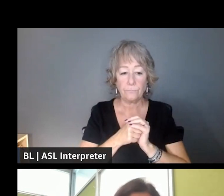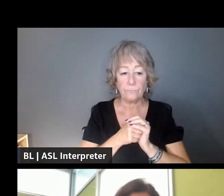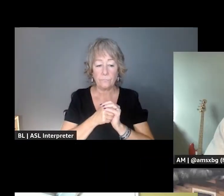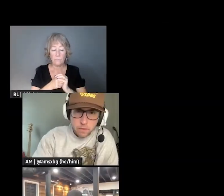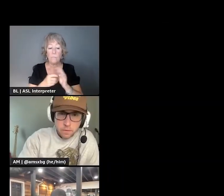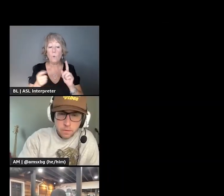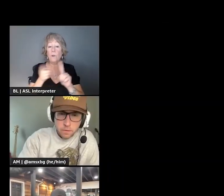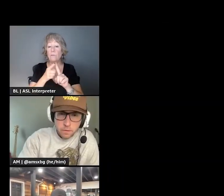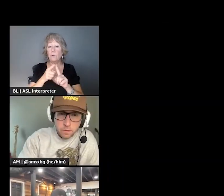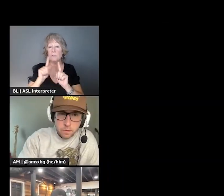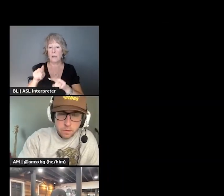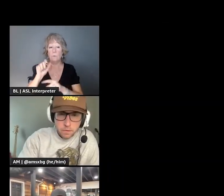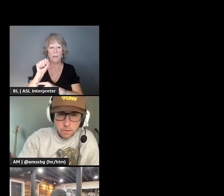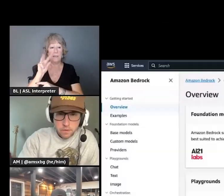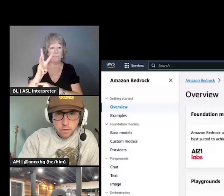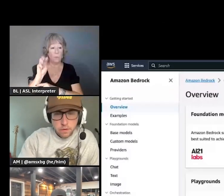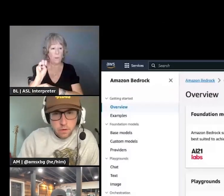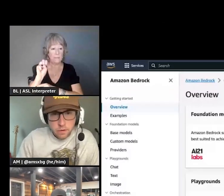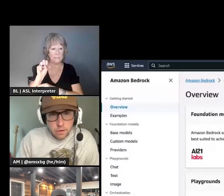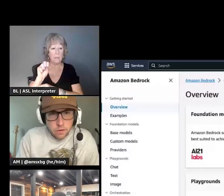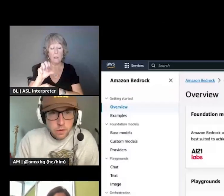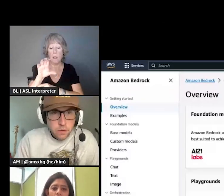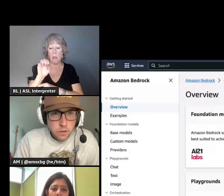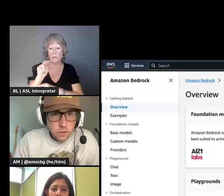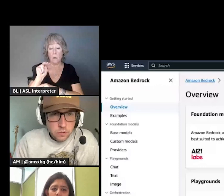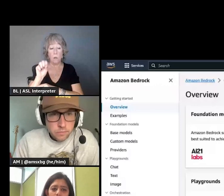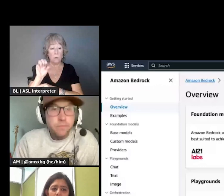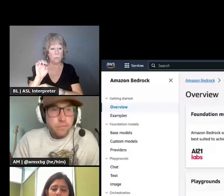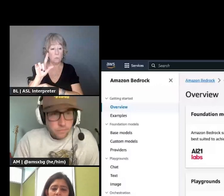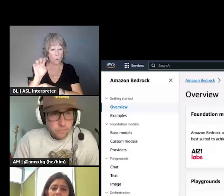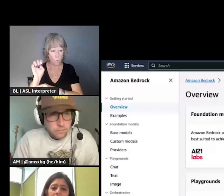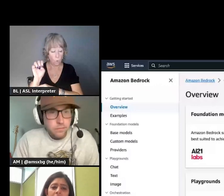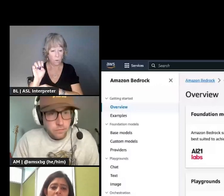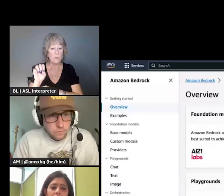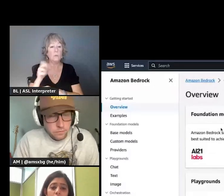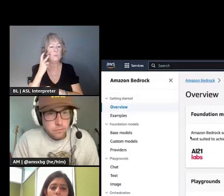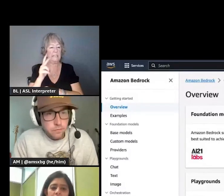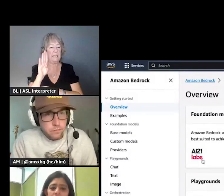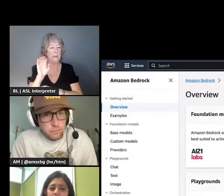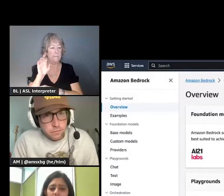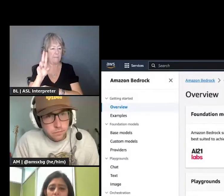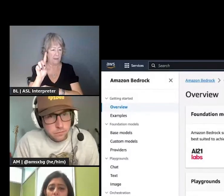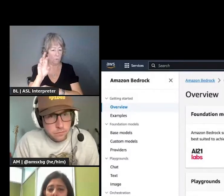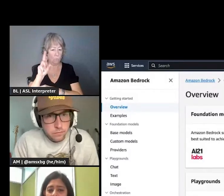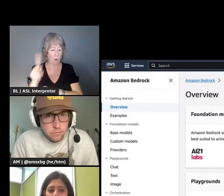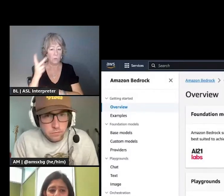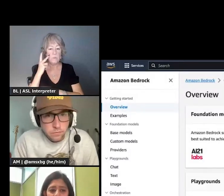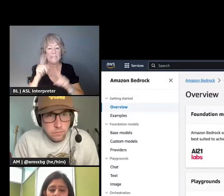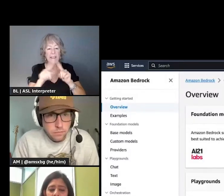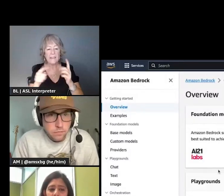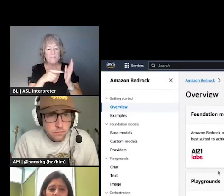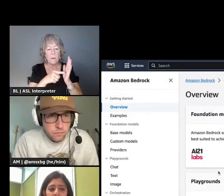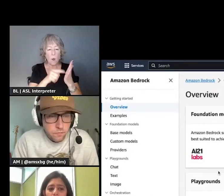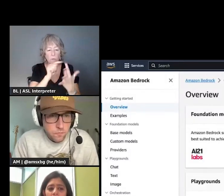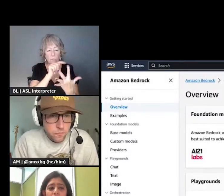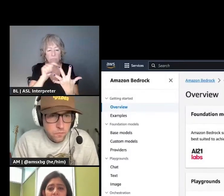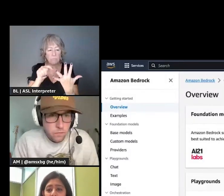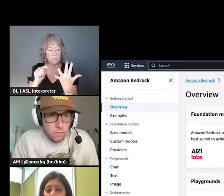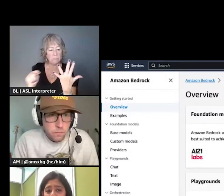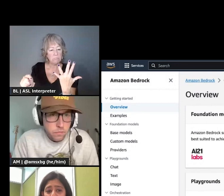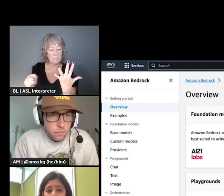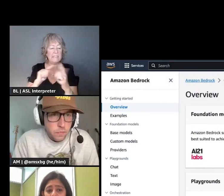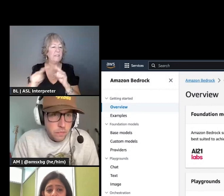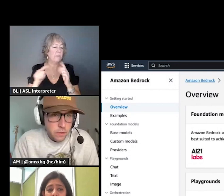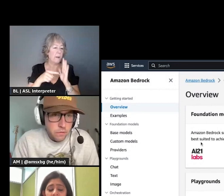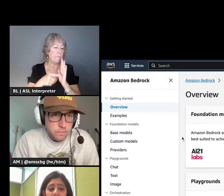the AWS console, you come to the Bedrock console, you see the choice of the different models that we have from the different model